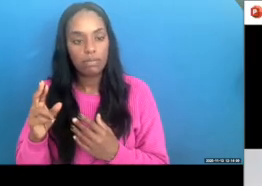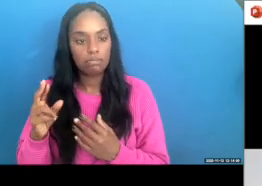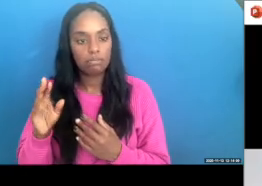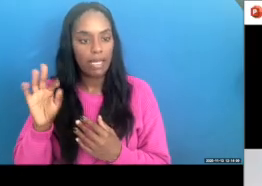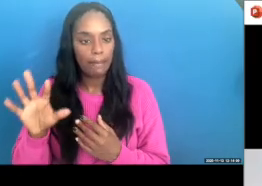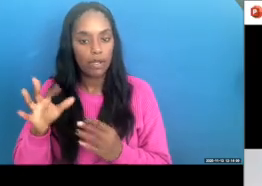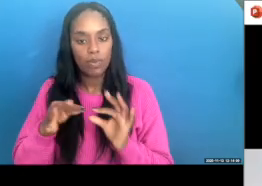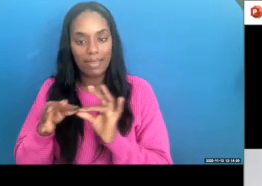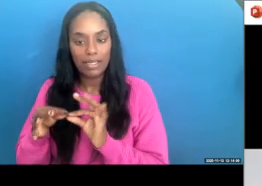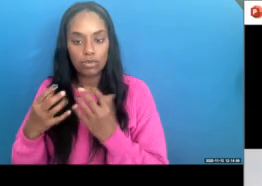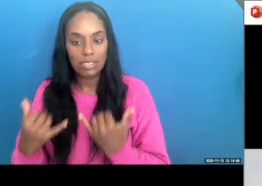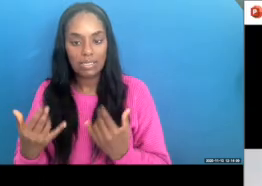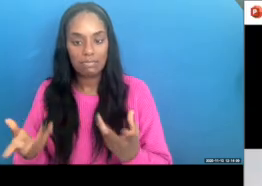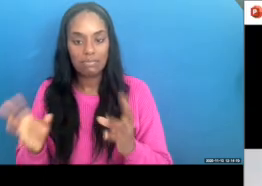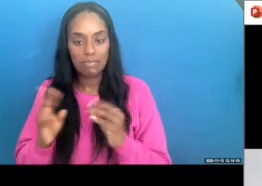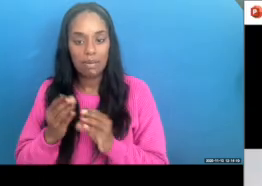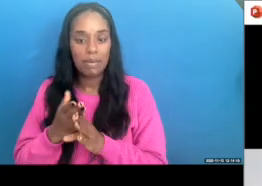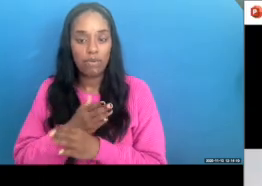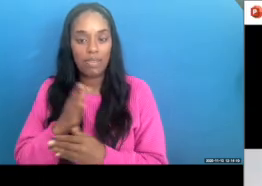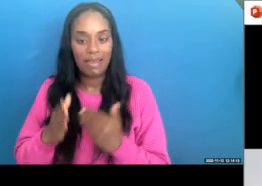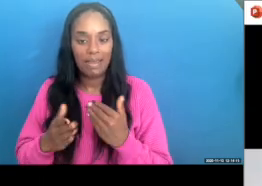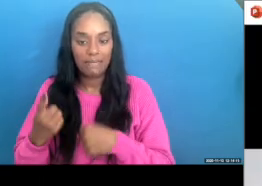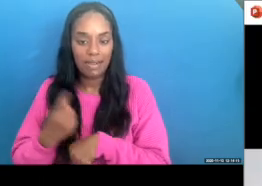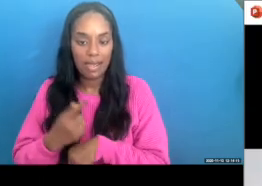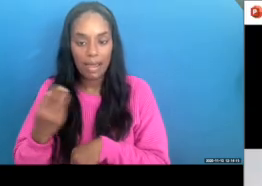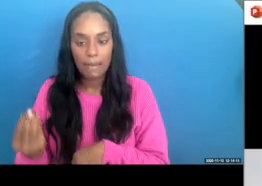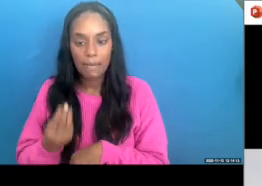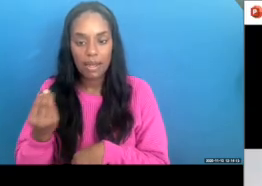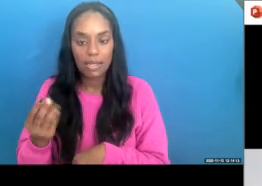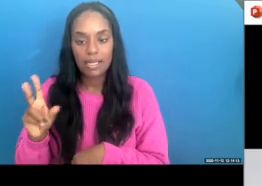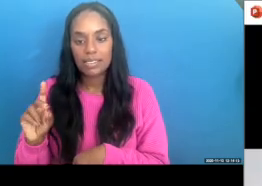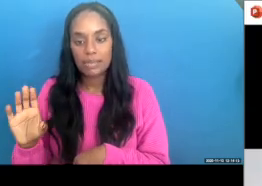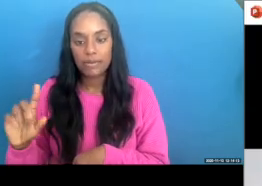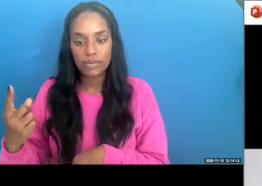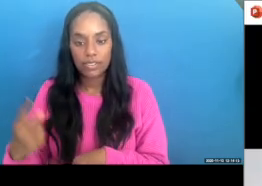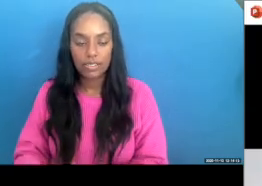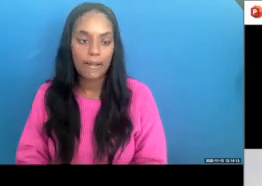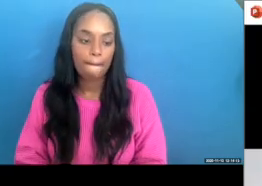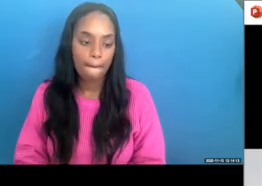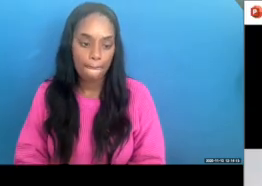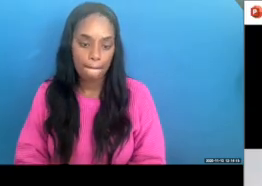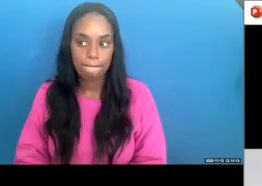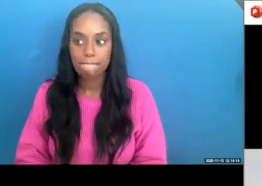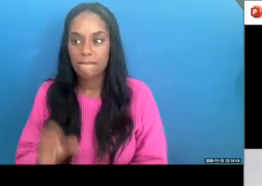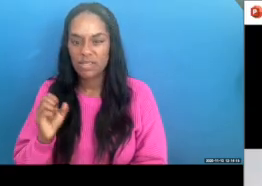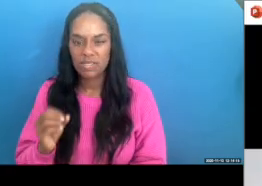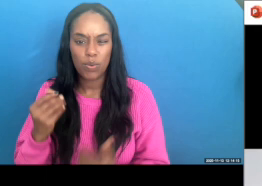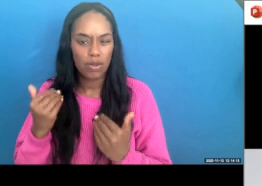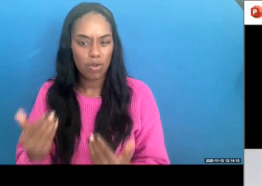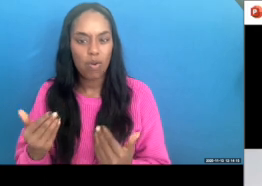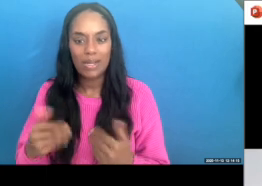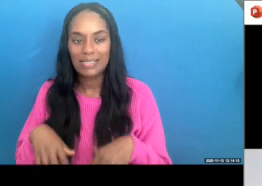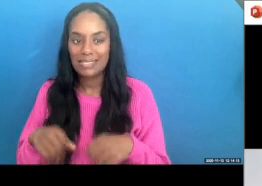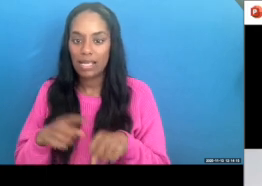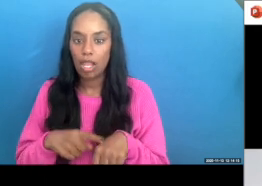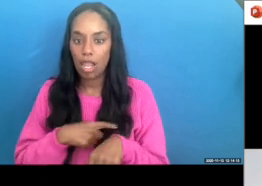available, but again, it would be useful or it'd be helpful for us if you could send info related or input related to today's